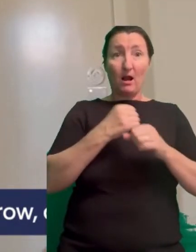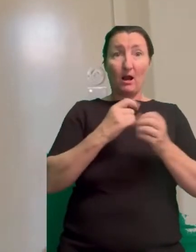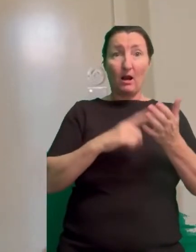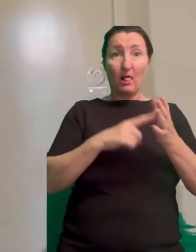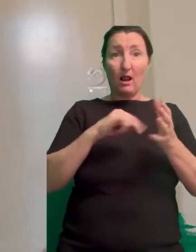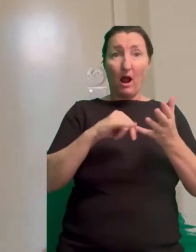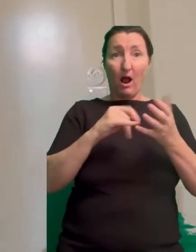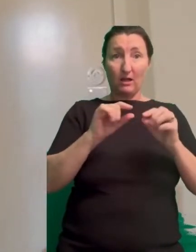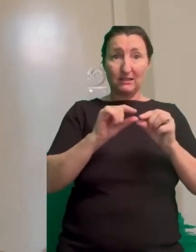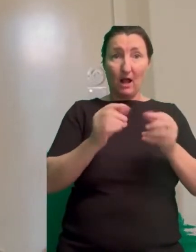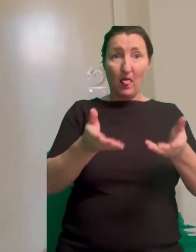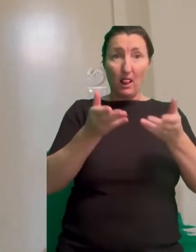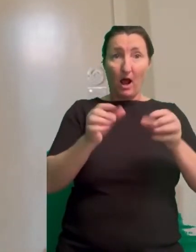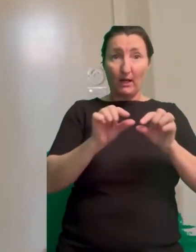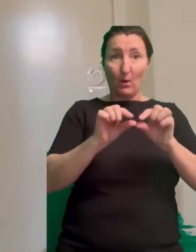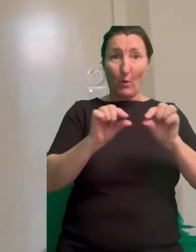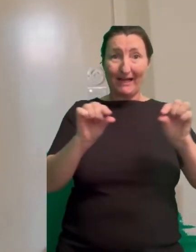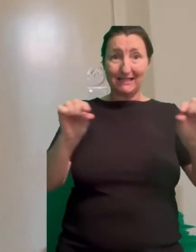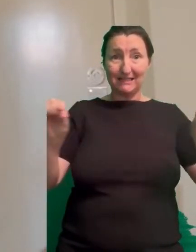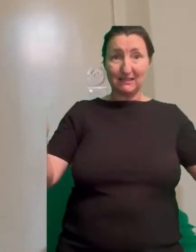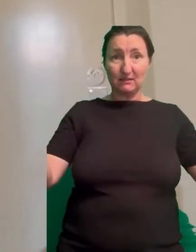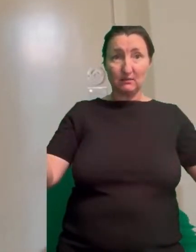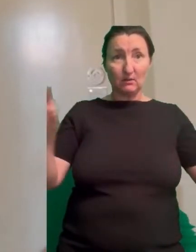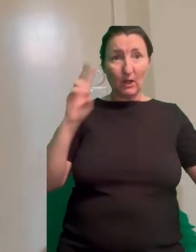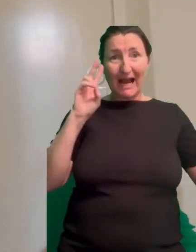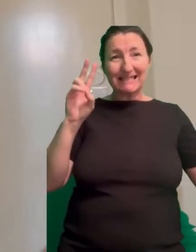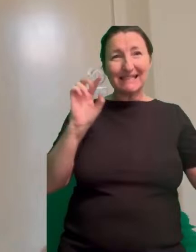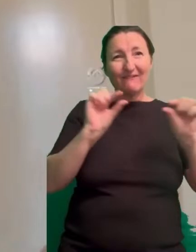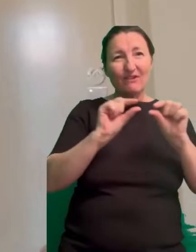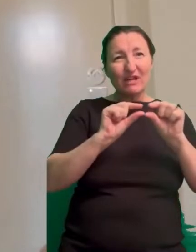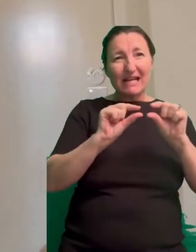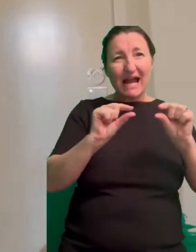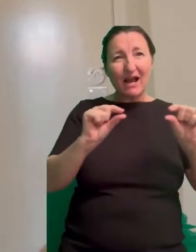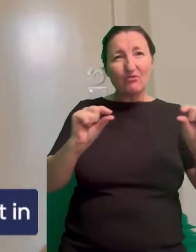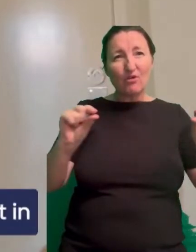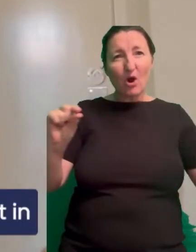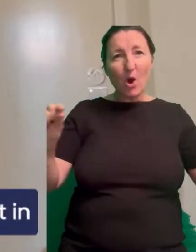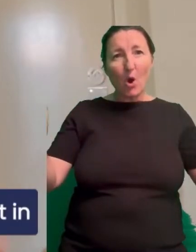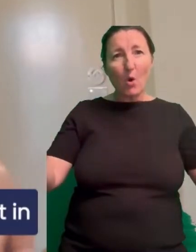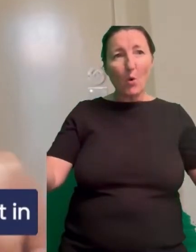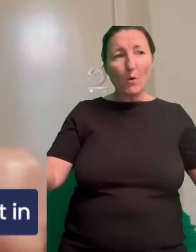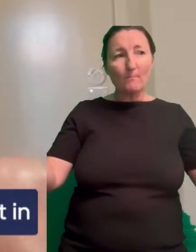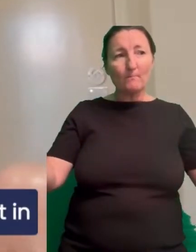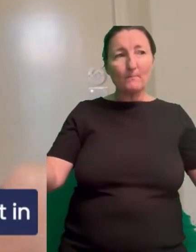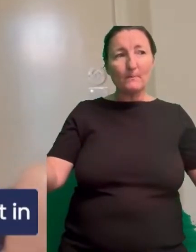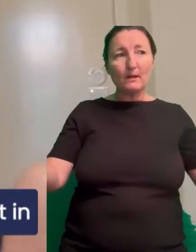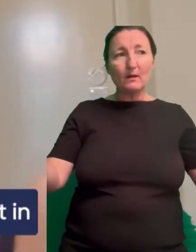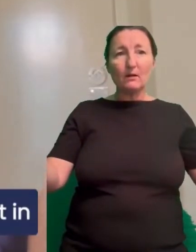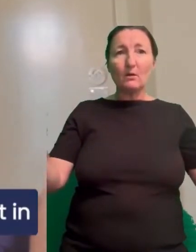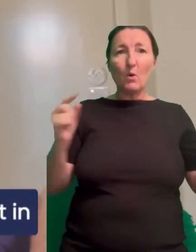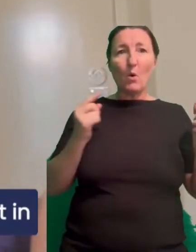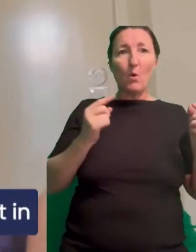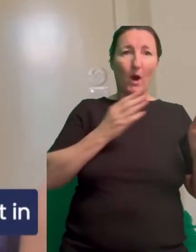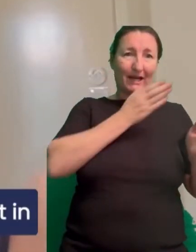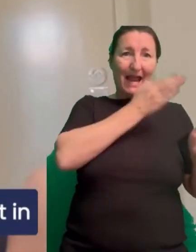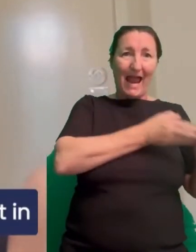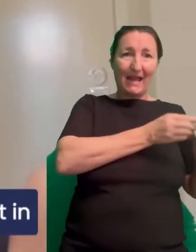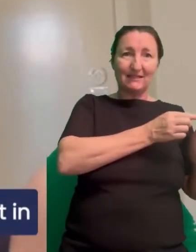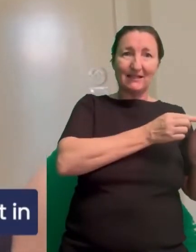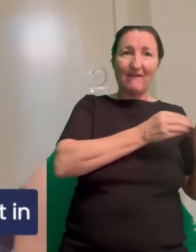quite narrow as you can see. On this end I have a piece of plastic tubing to protect my